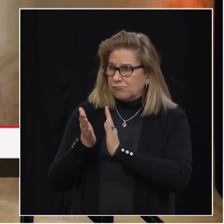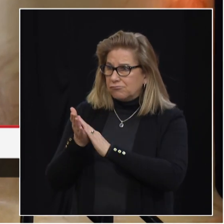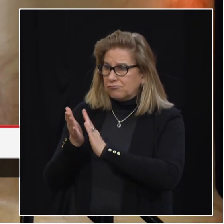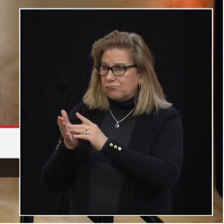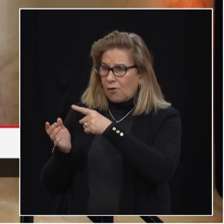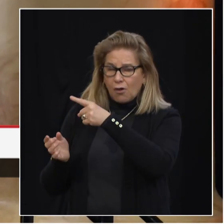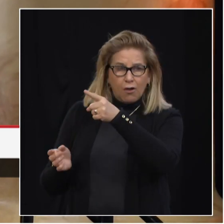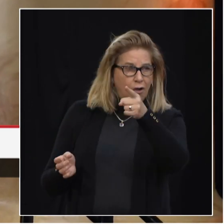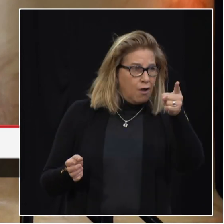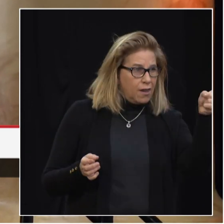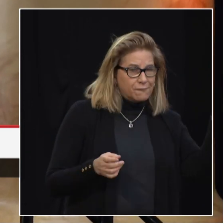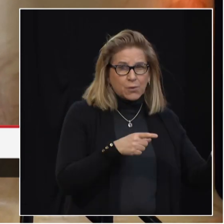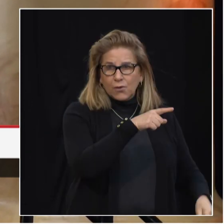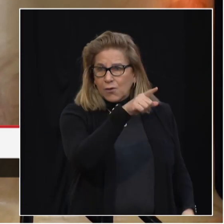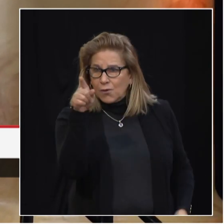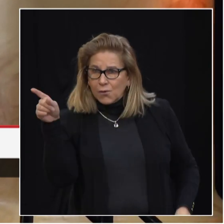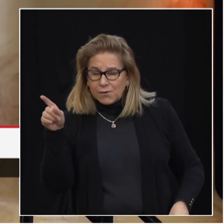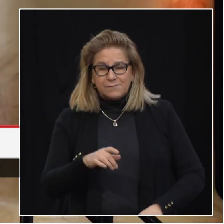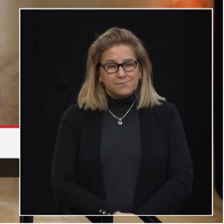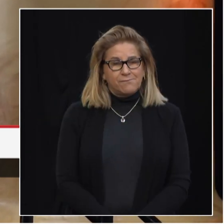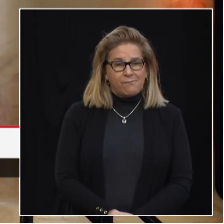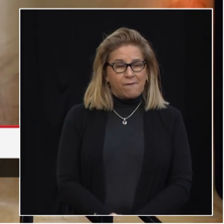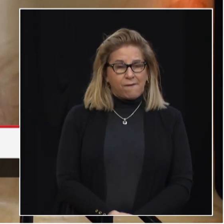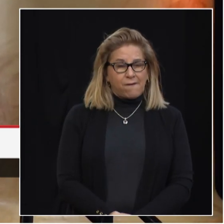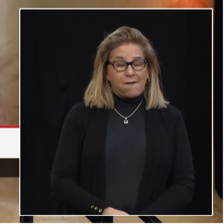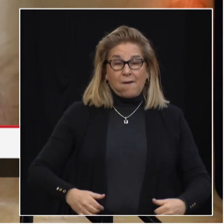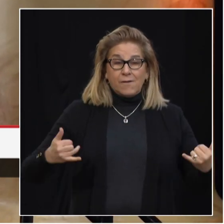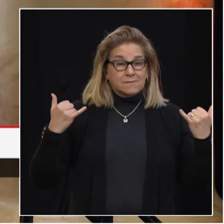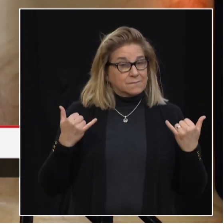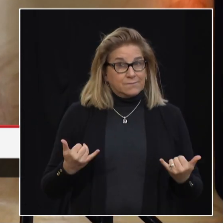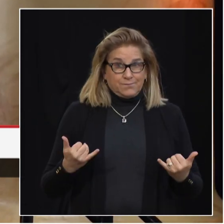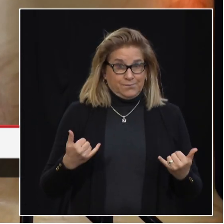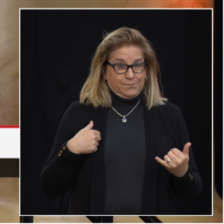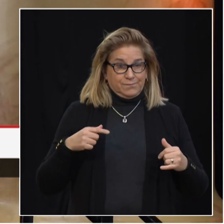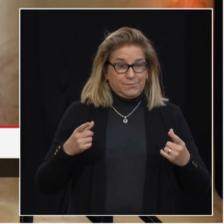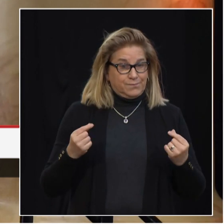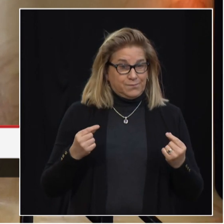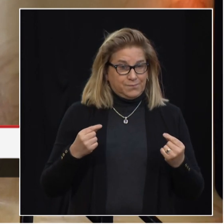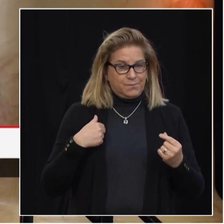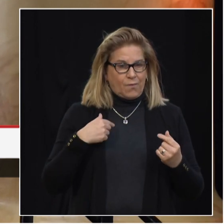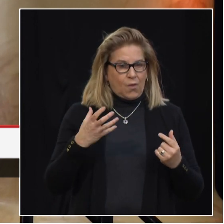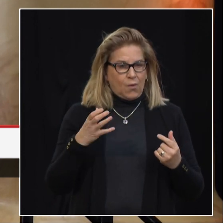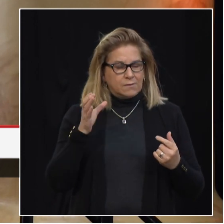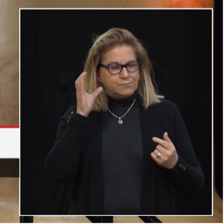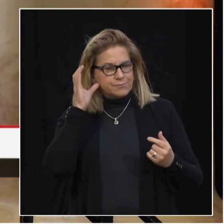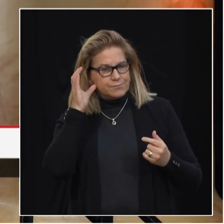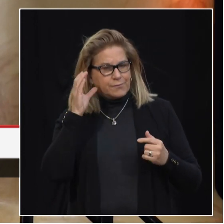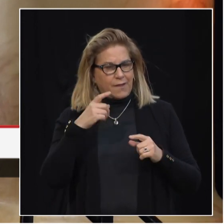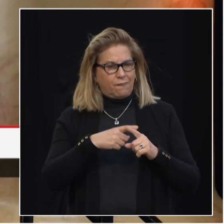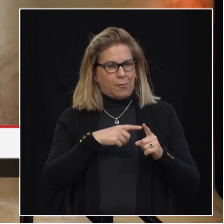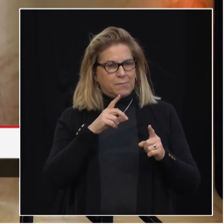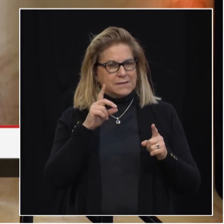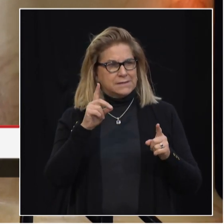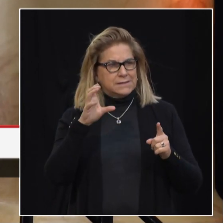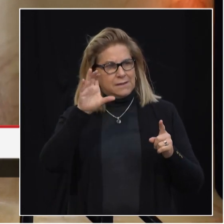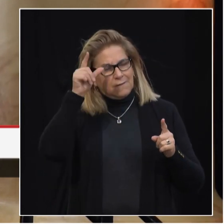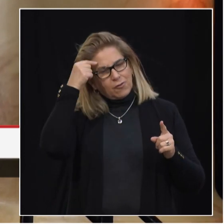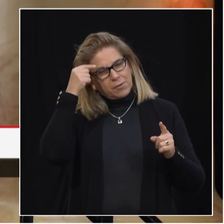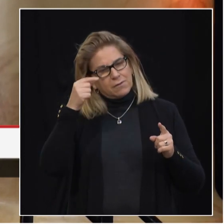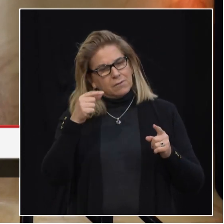So what we are here to do today is to hear from your DC government that